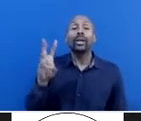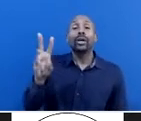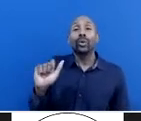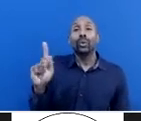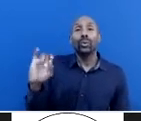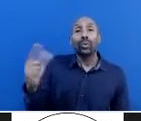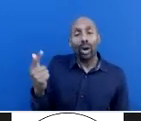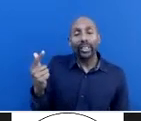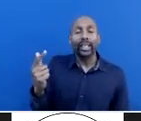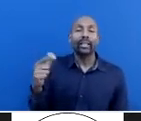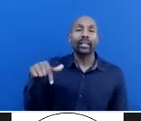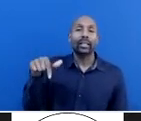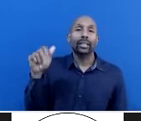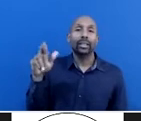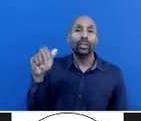are the books.